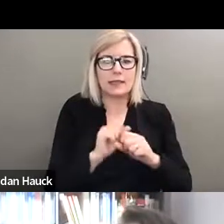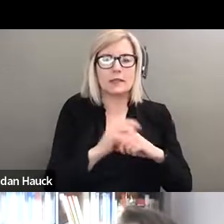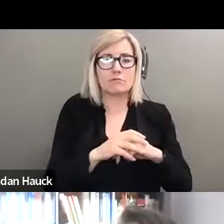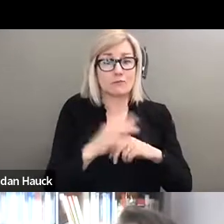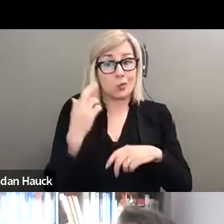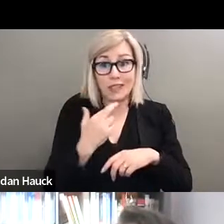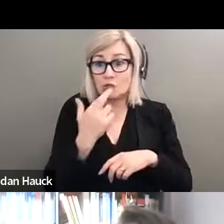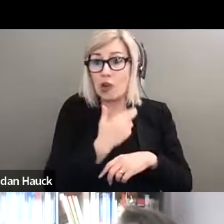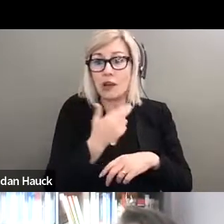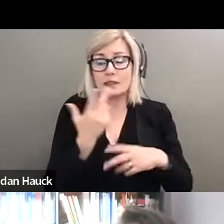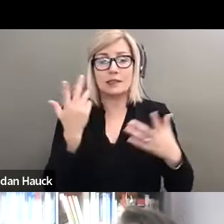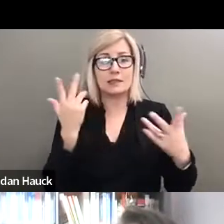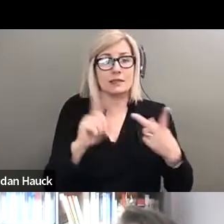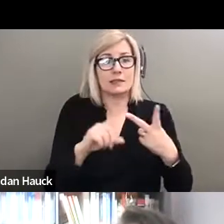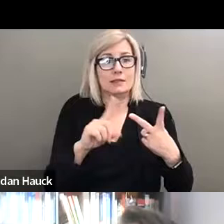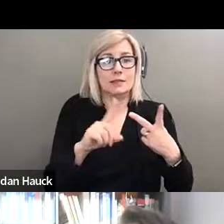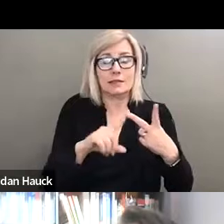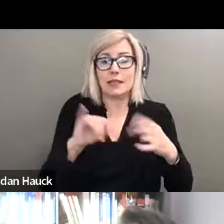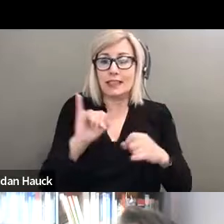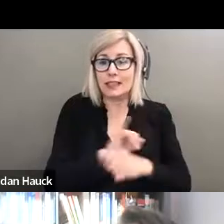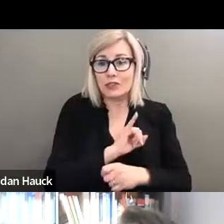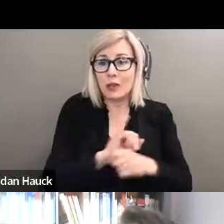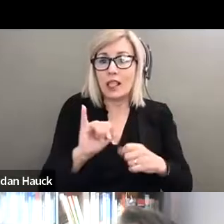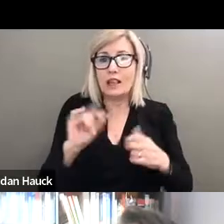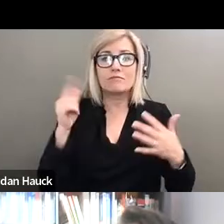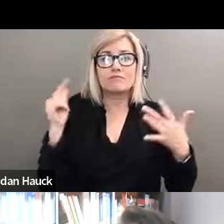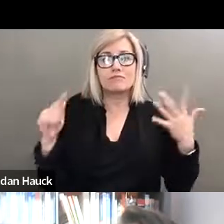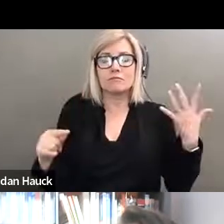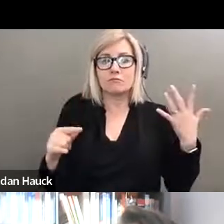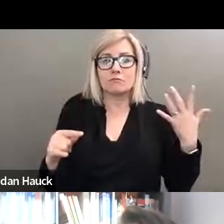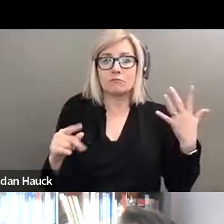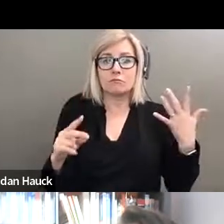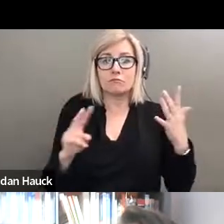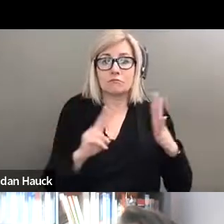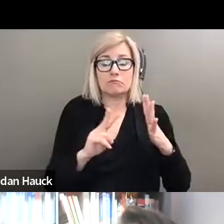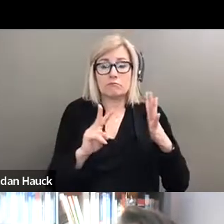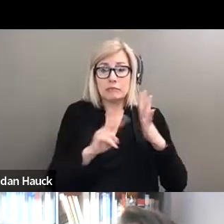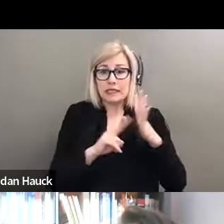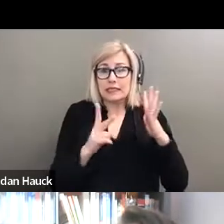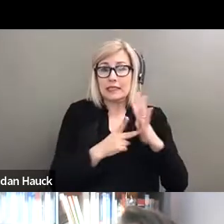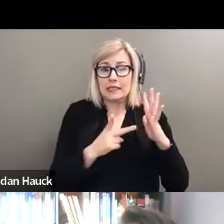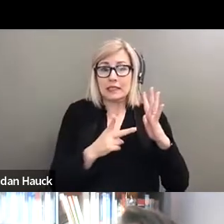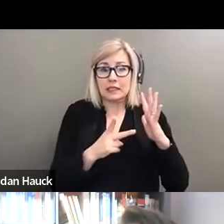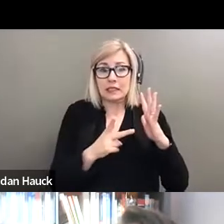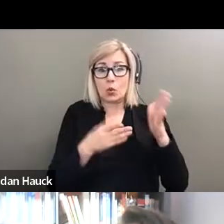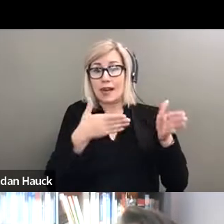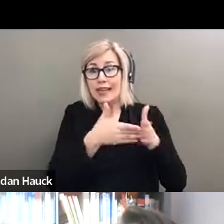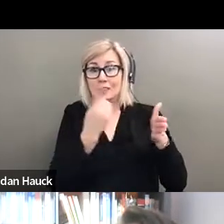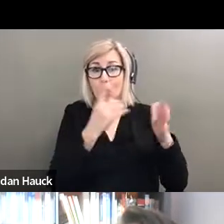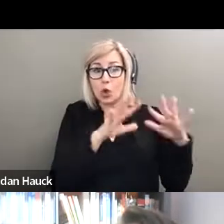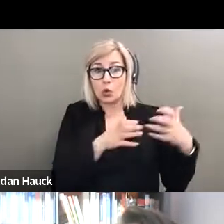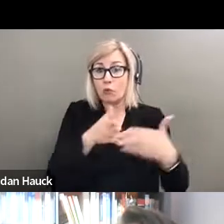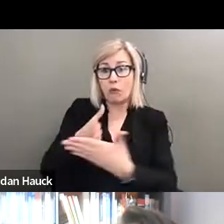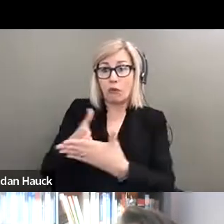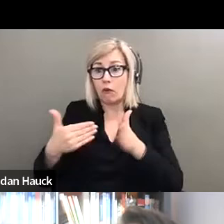restaurants, and there's also, the industrial, and it doesn't mean we're not pitting ourselves against one group or another, but we do need to make